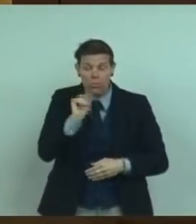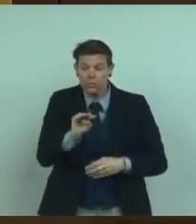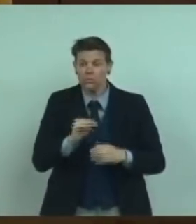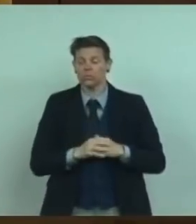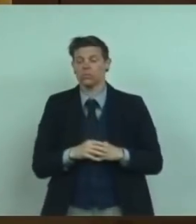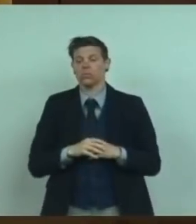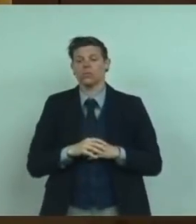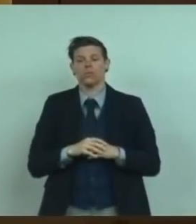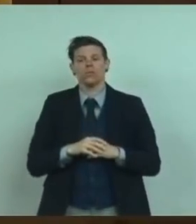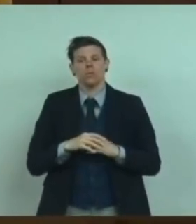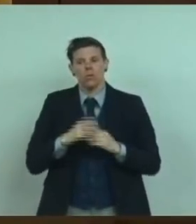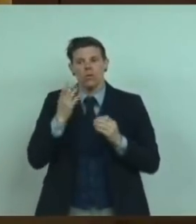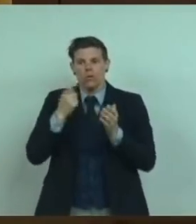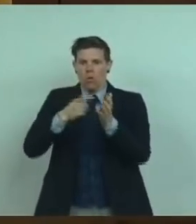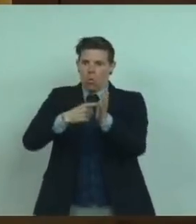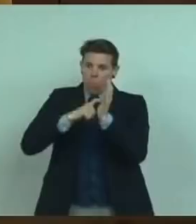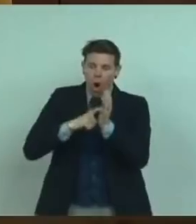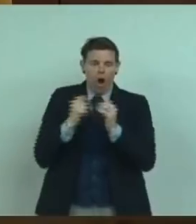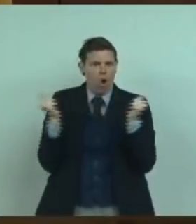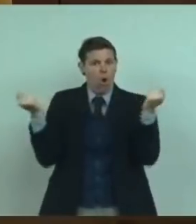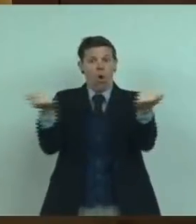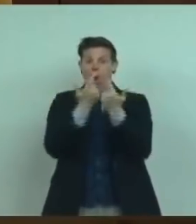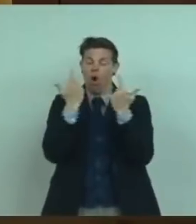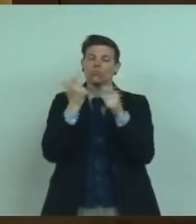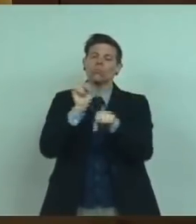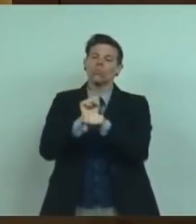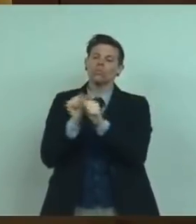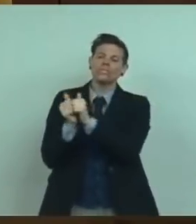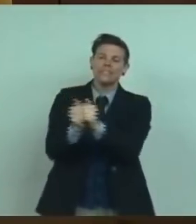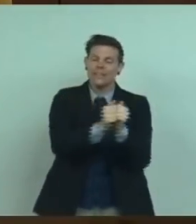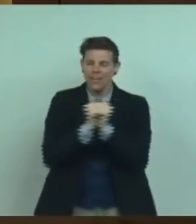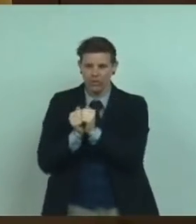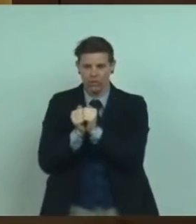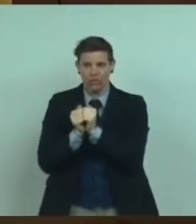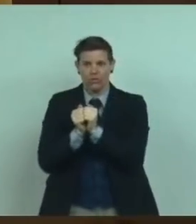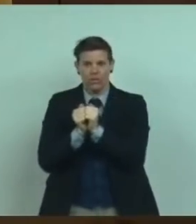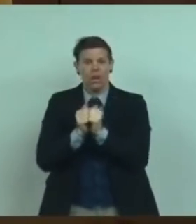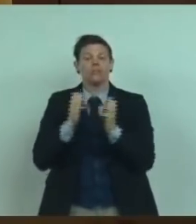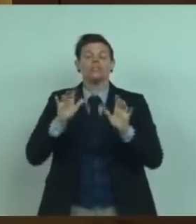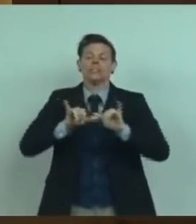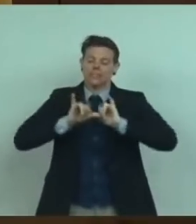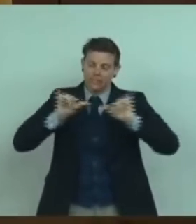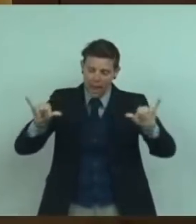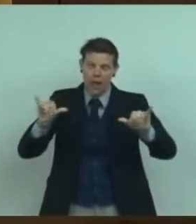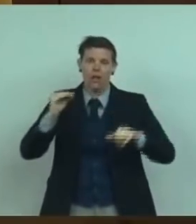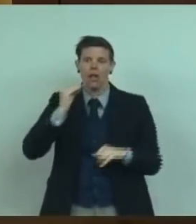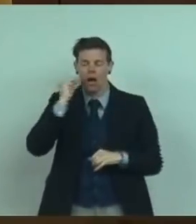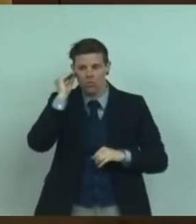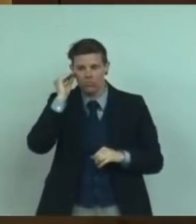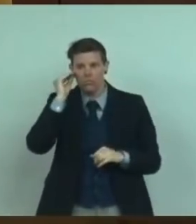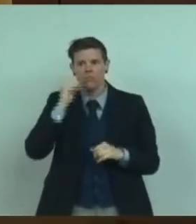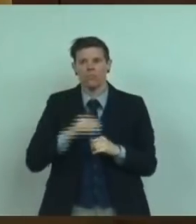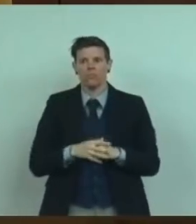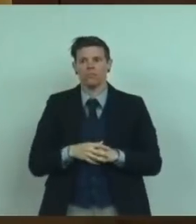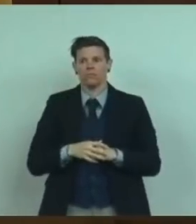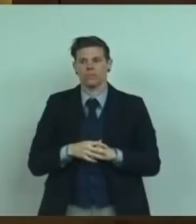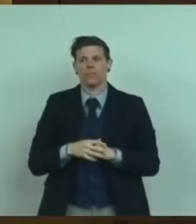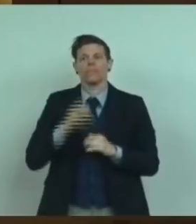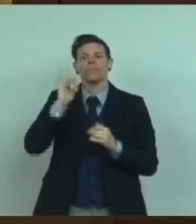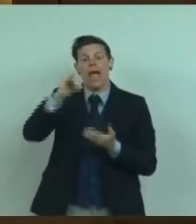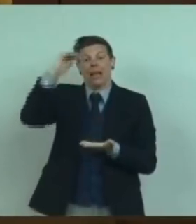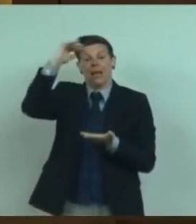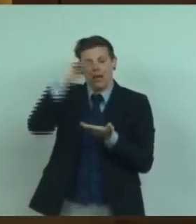many other places in the world and in the United States, where Dr. Scrace's team will be left with making